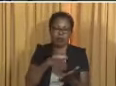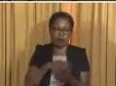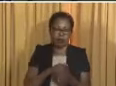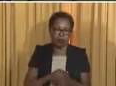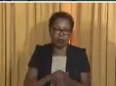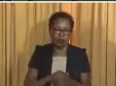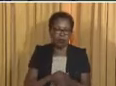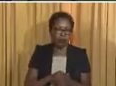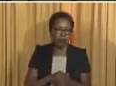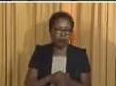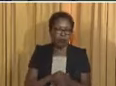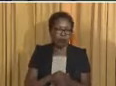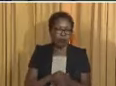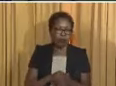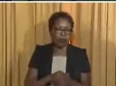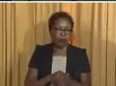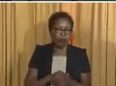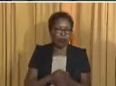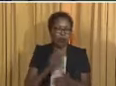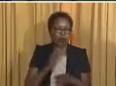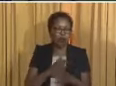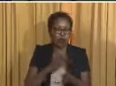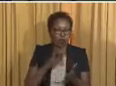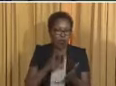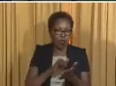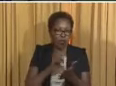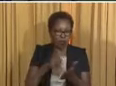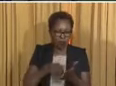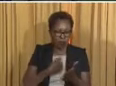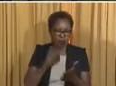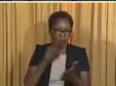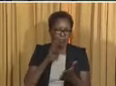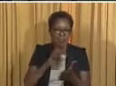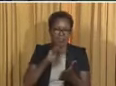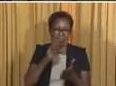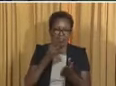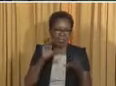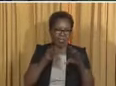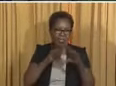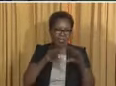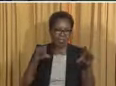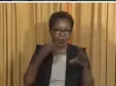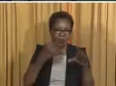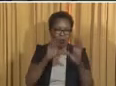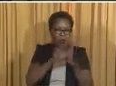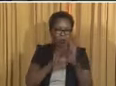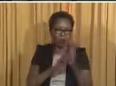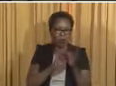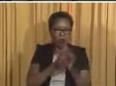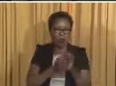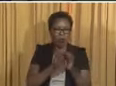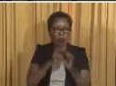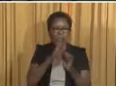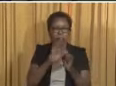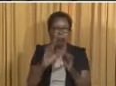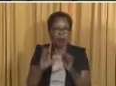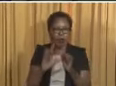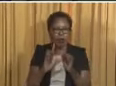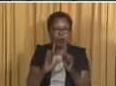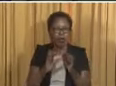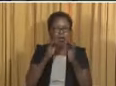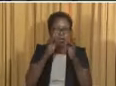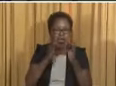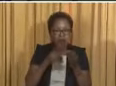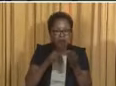Flowing from the above, I am persuaded that the second schedule to the Constitution Amendment Bill, even if it were to be enacted into